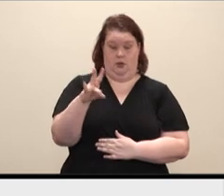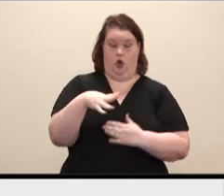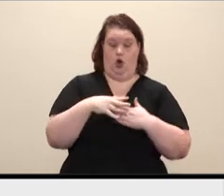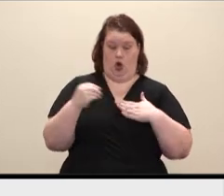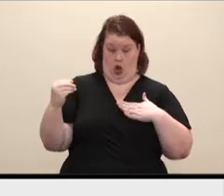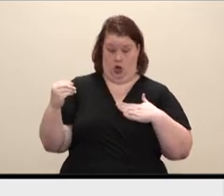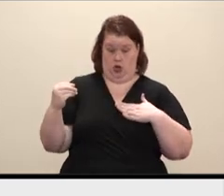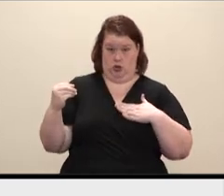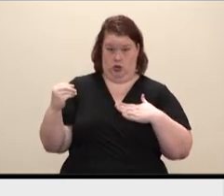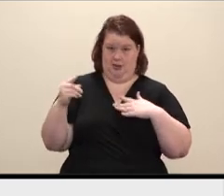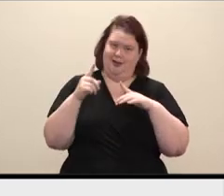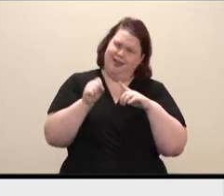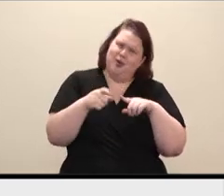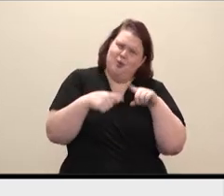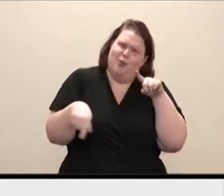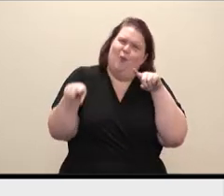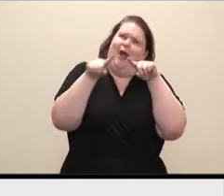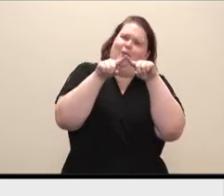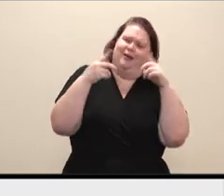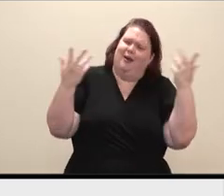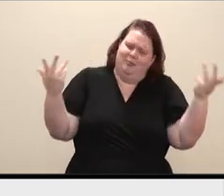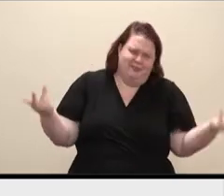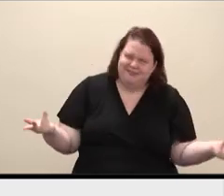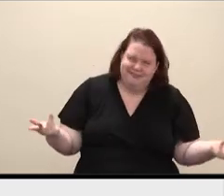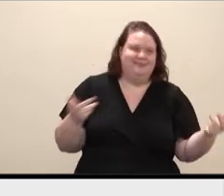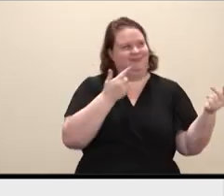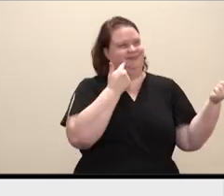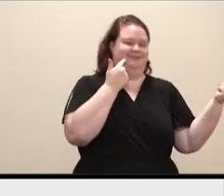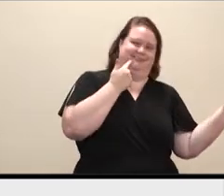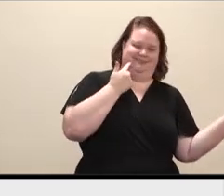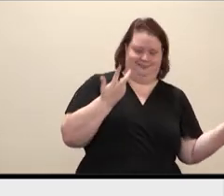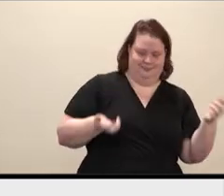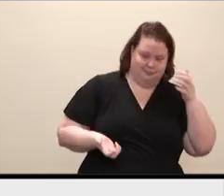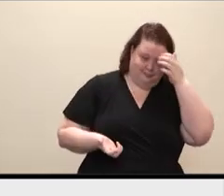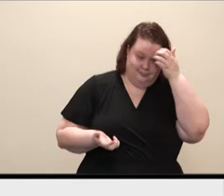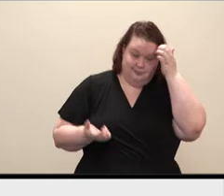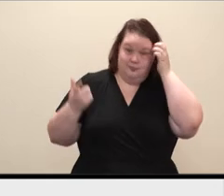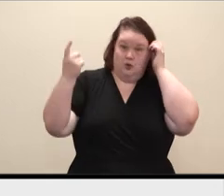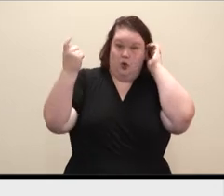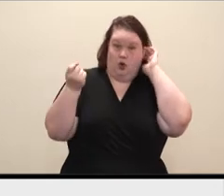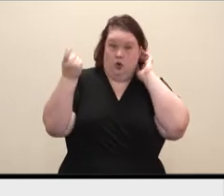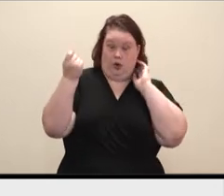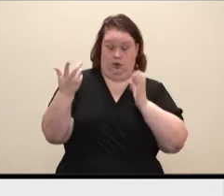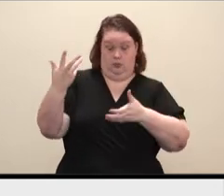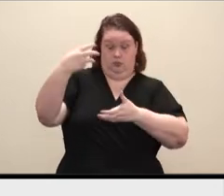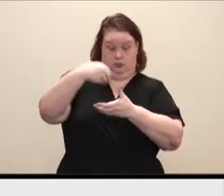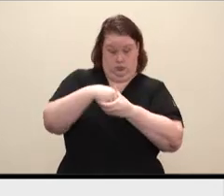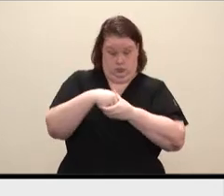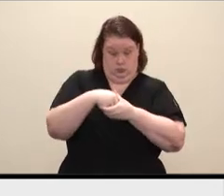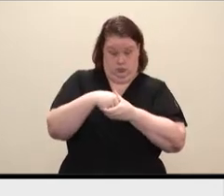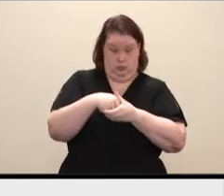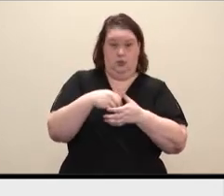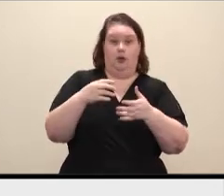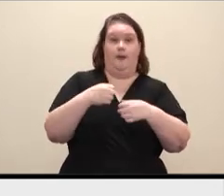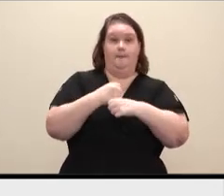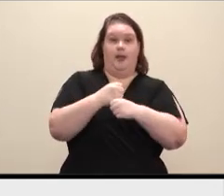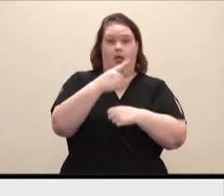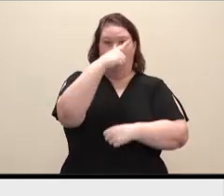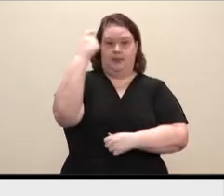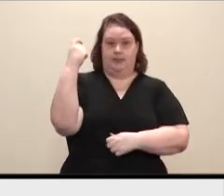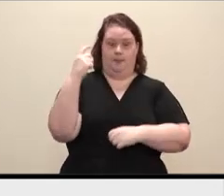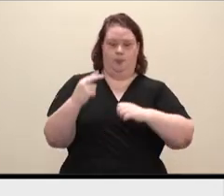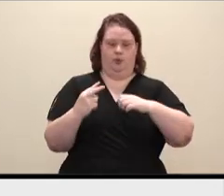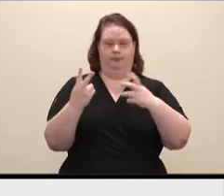$111,587. They could just round it up, but that's what the amount is. In this grant, we will include a summer bridge